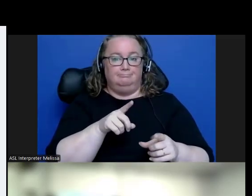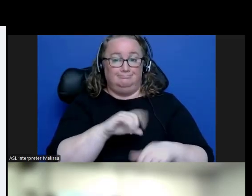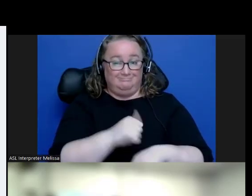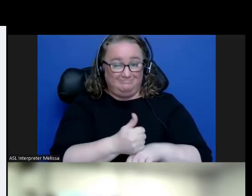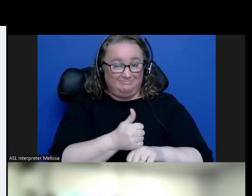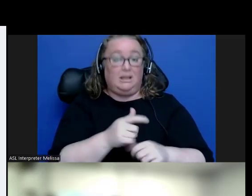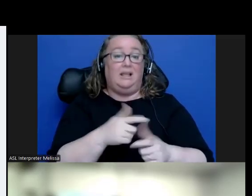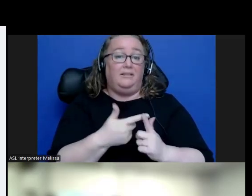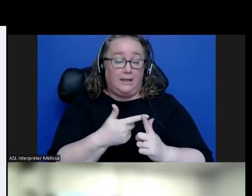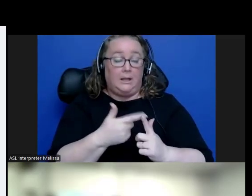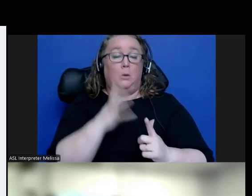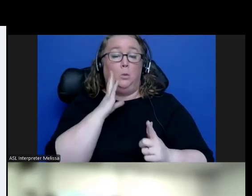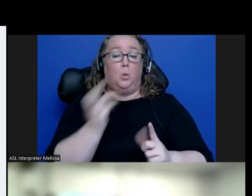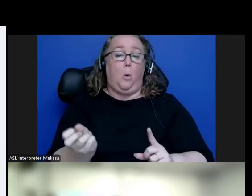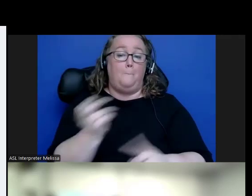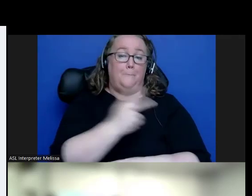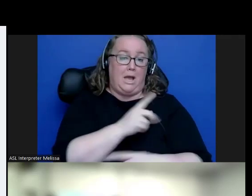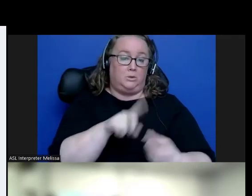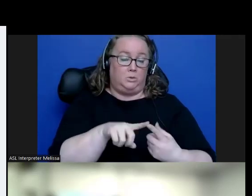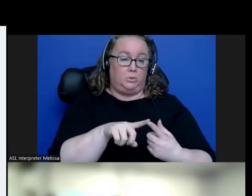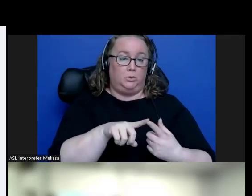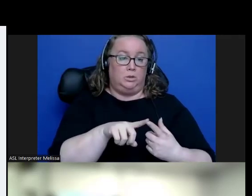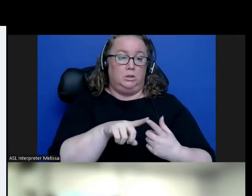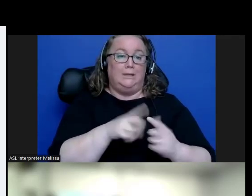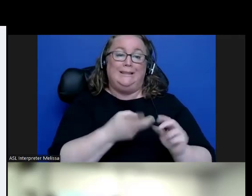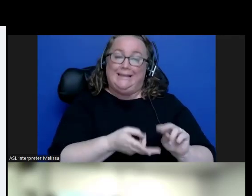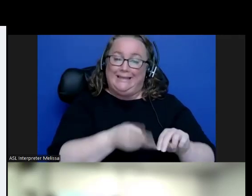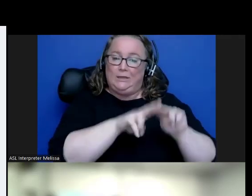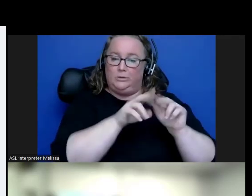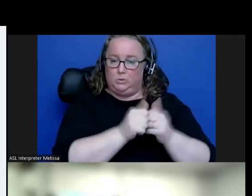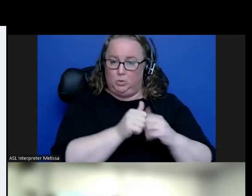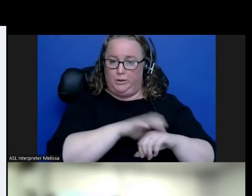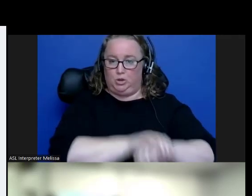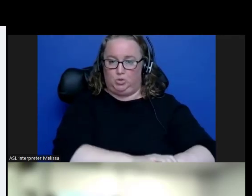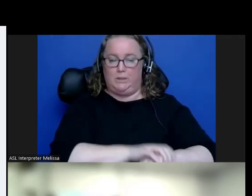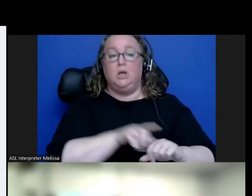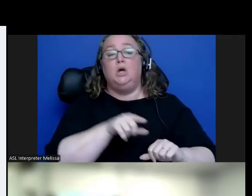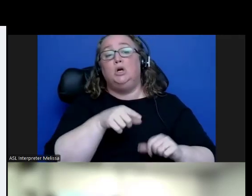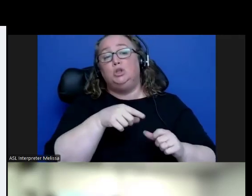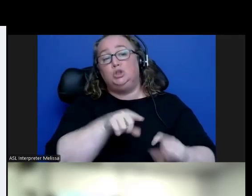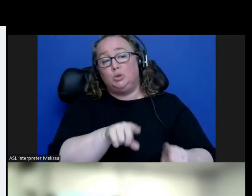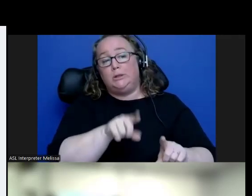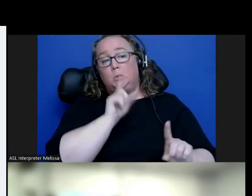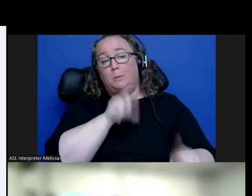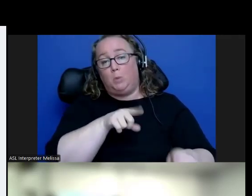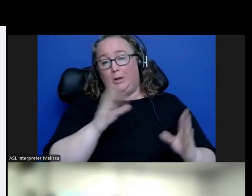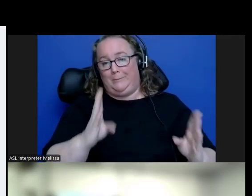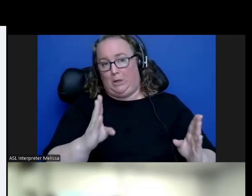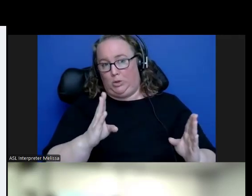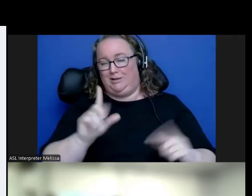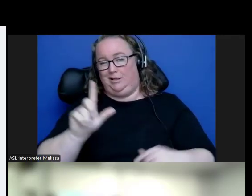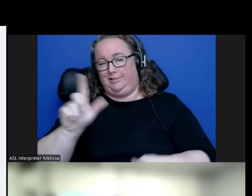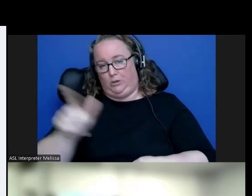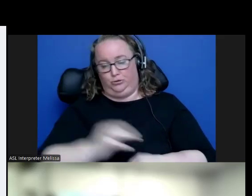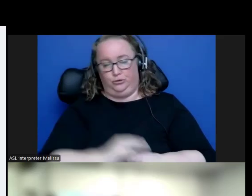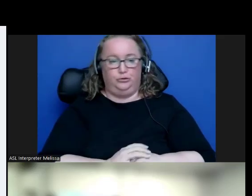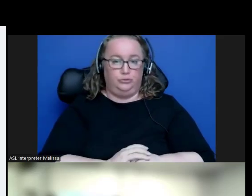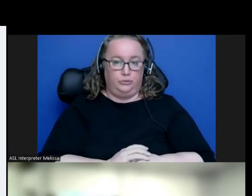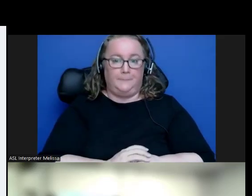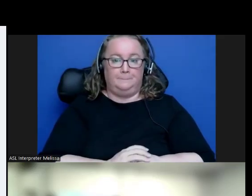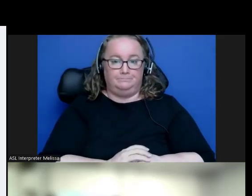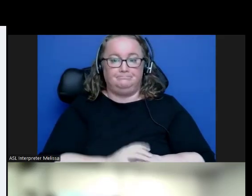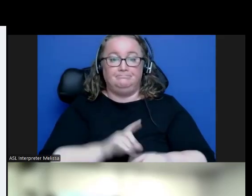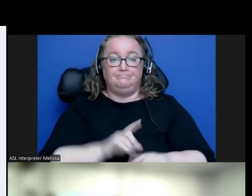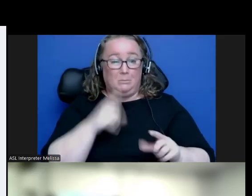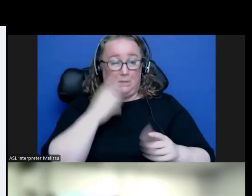to the increase in restraints during the reporting period a little bit later in this presentation. But I'll point